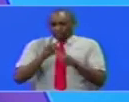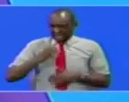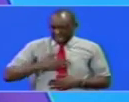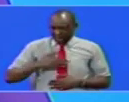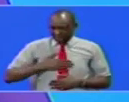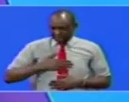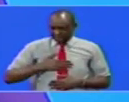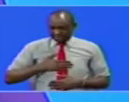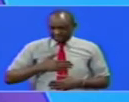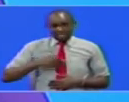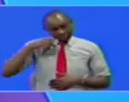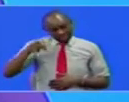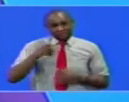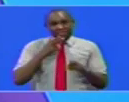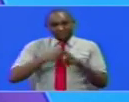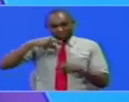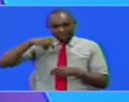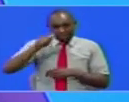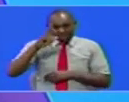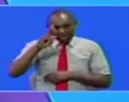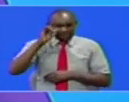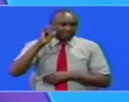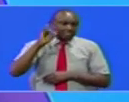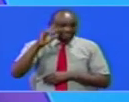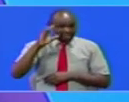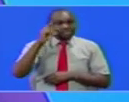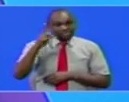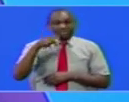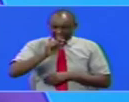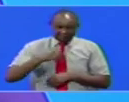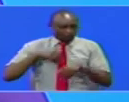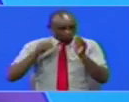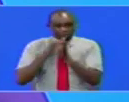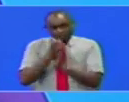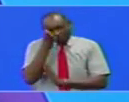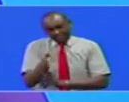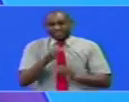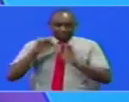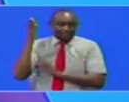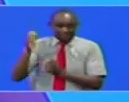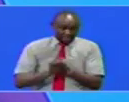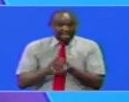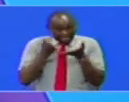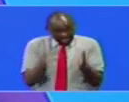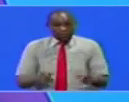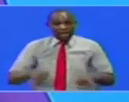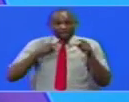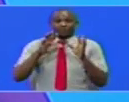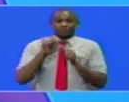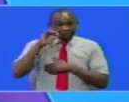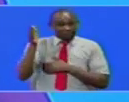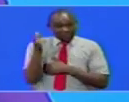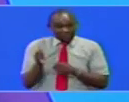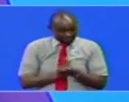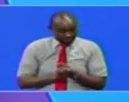was following the proceedings all day within the precincts of Parliament. And he joins me now live from our City